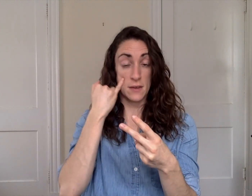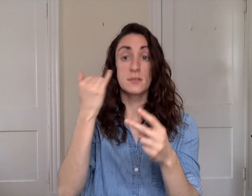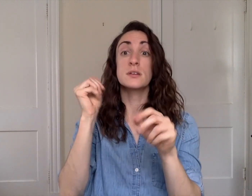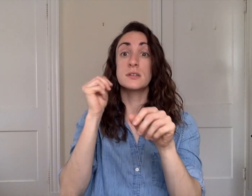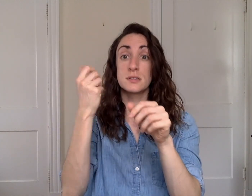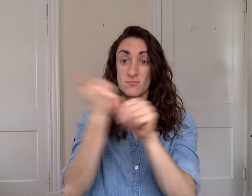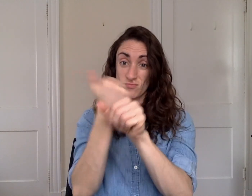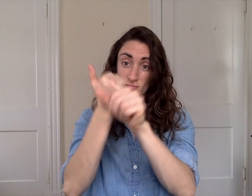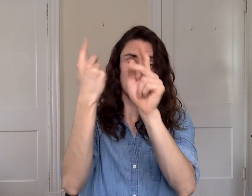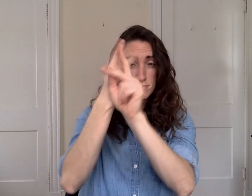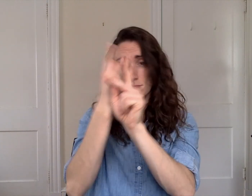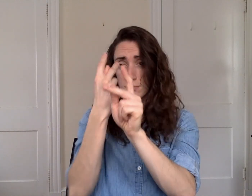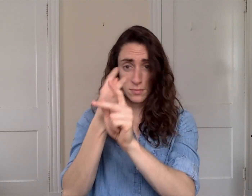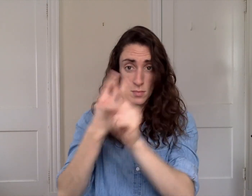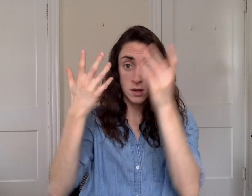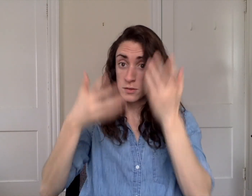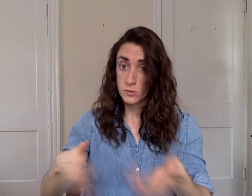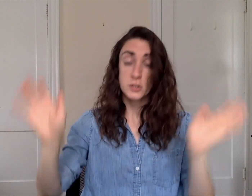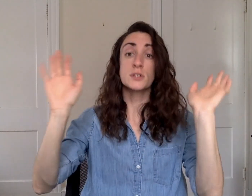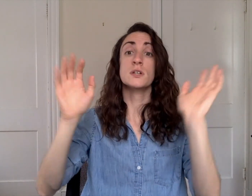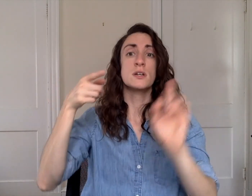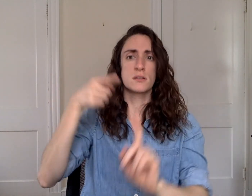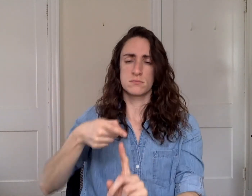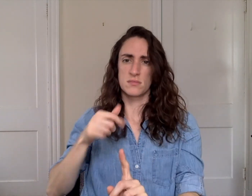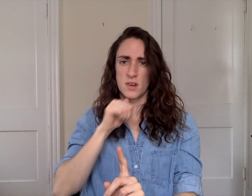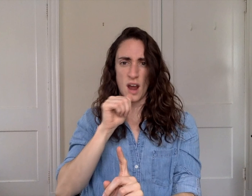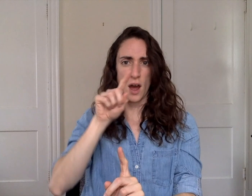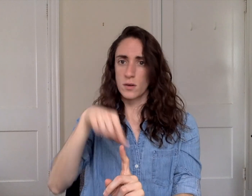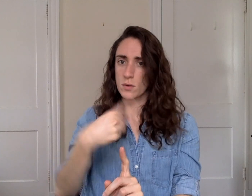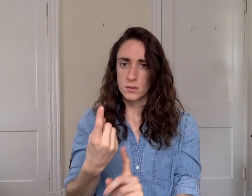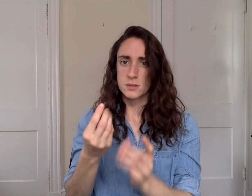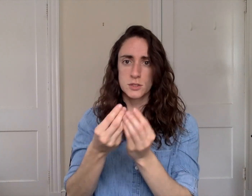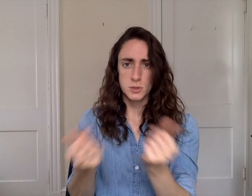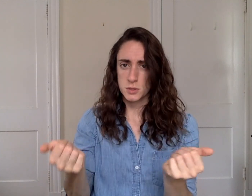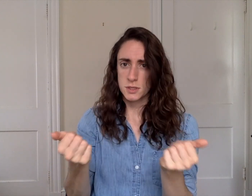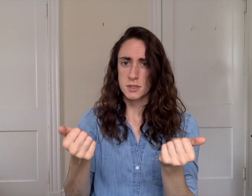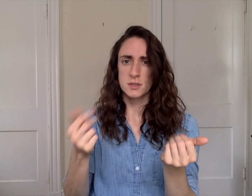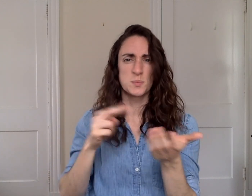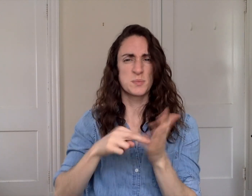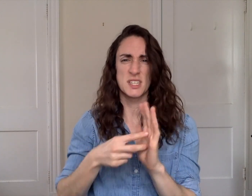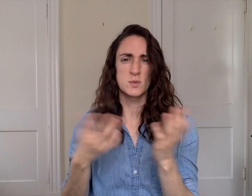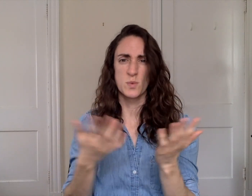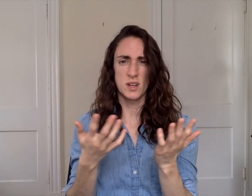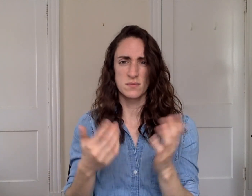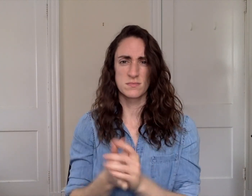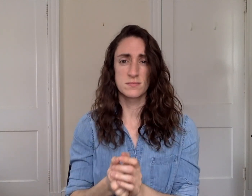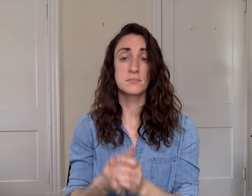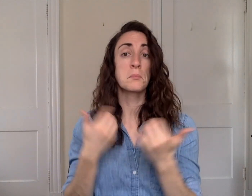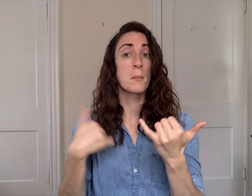And if you do so, and you find that there isn't just one answer, what does that mean?